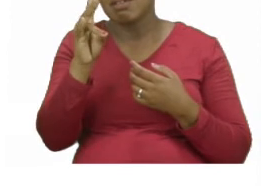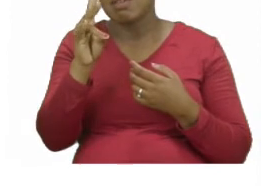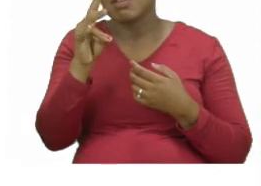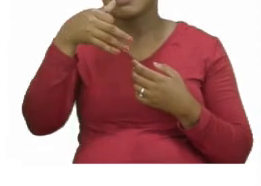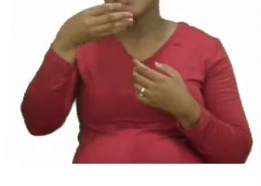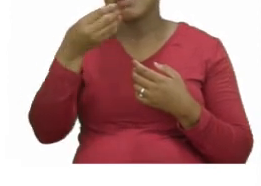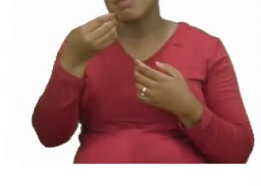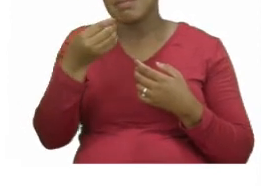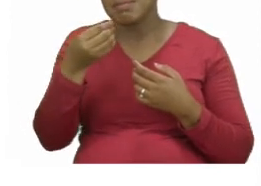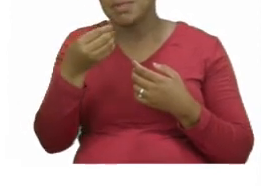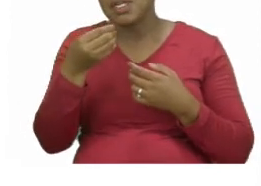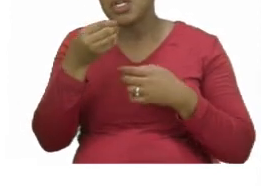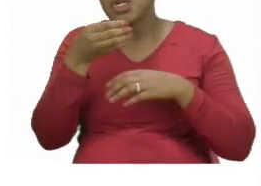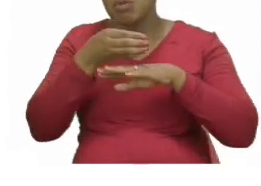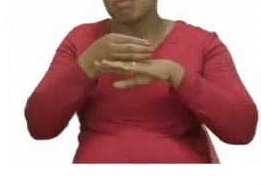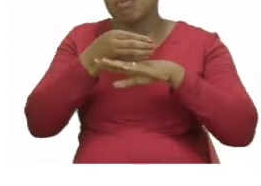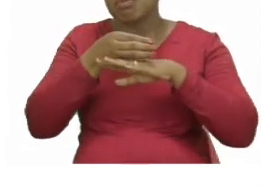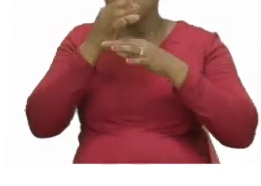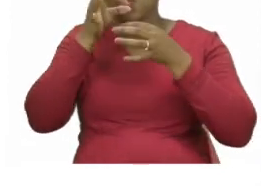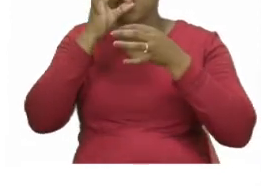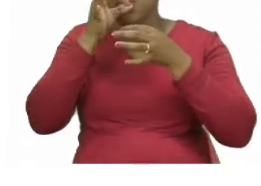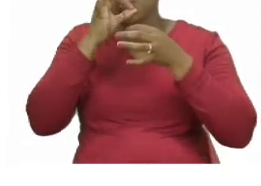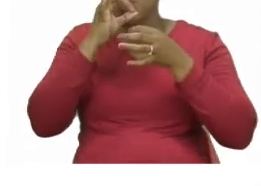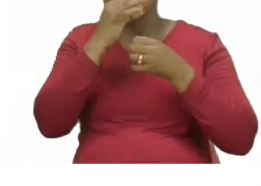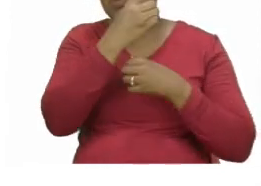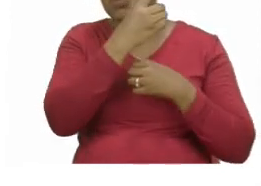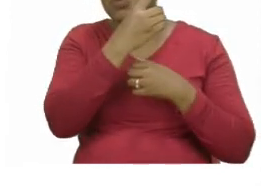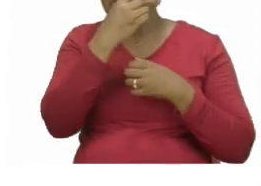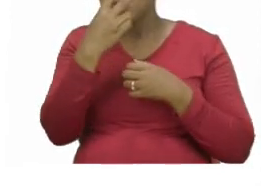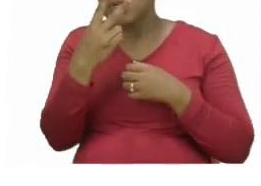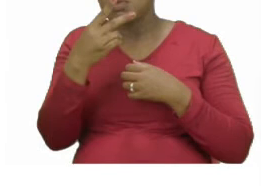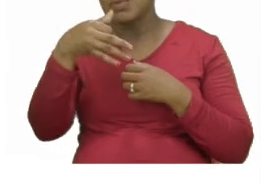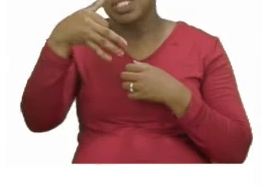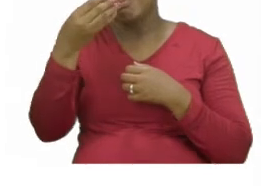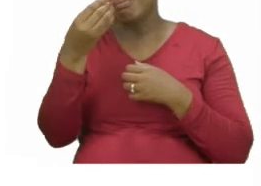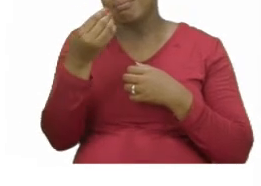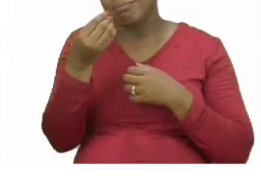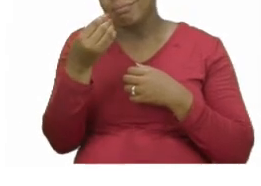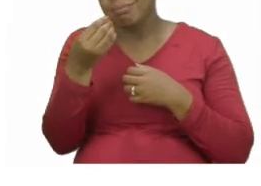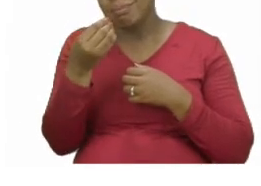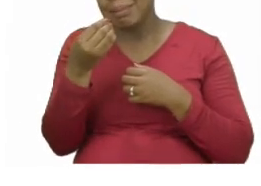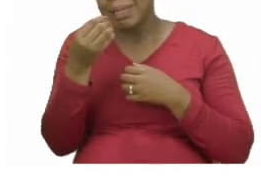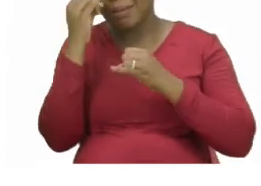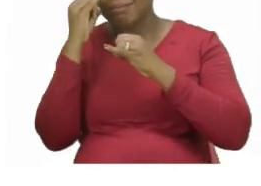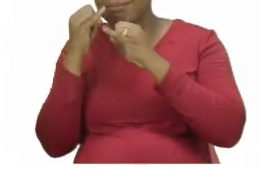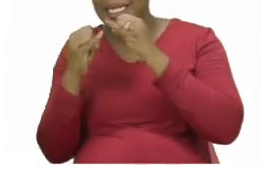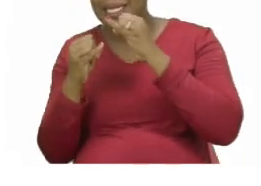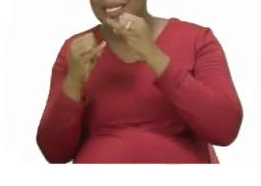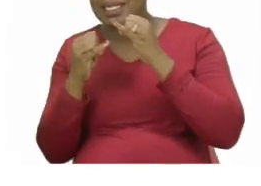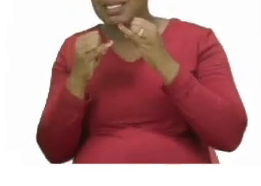tea for 12 Namibian dollars. And lastly, some delicious ice cream